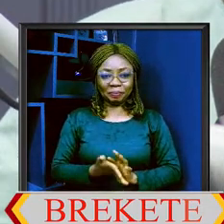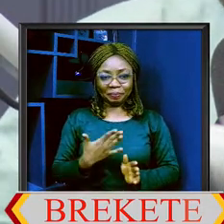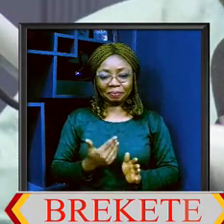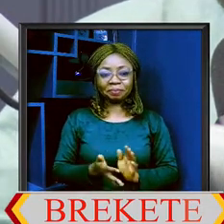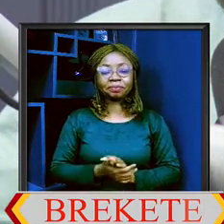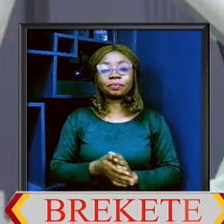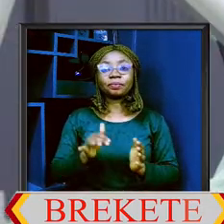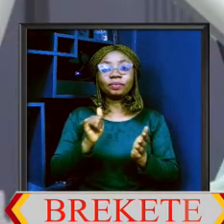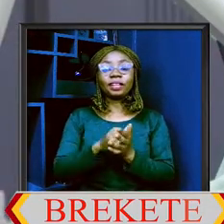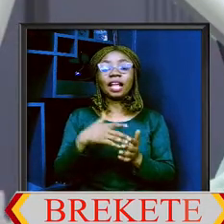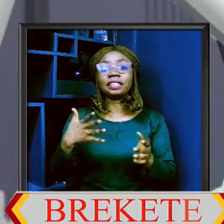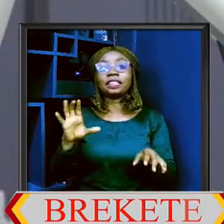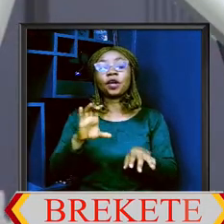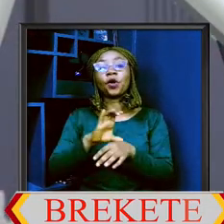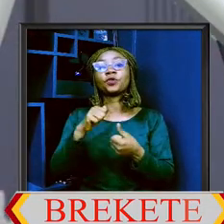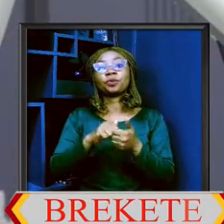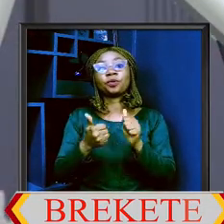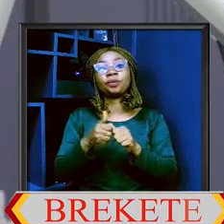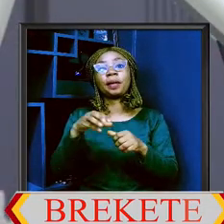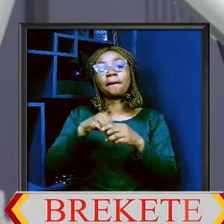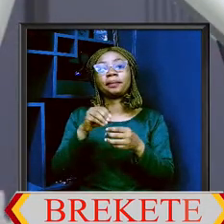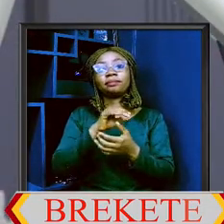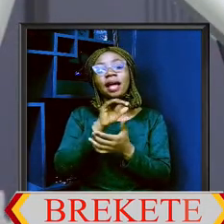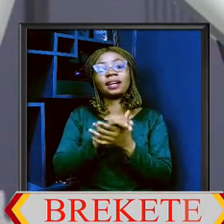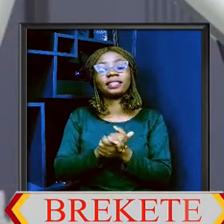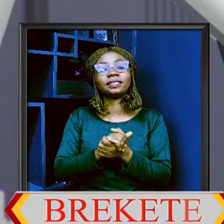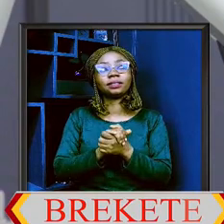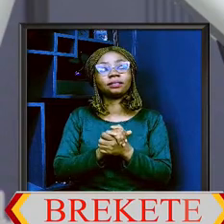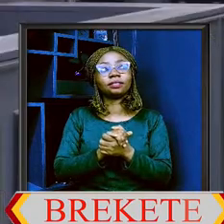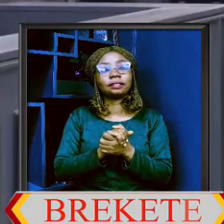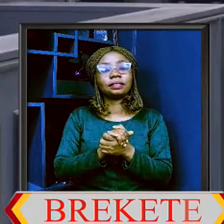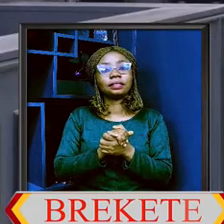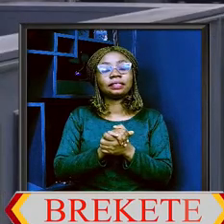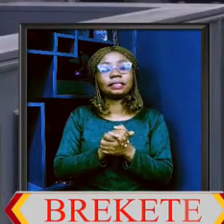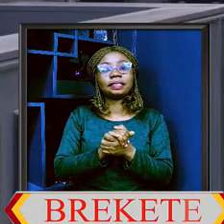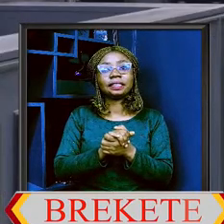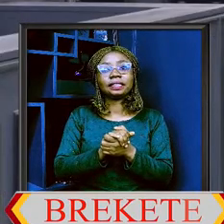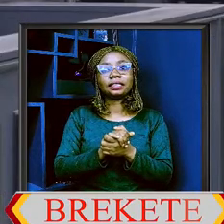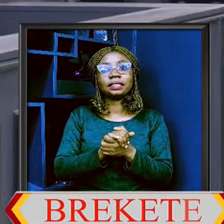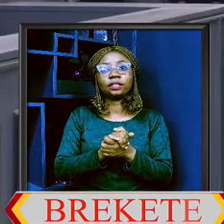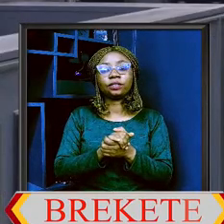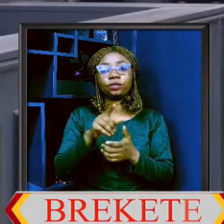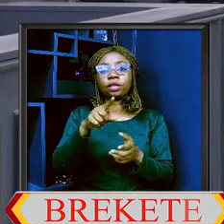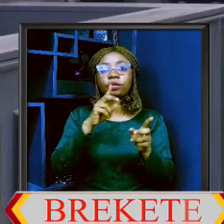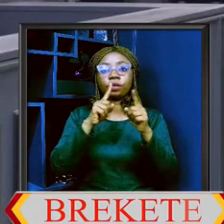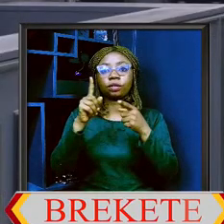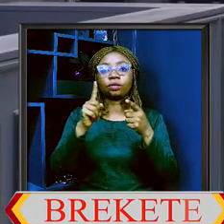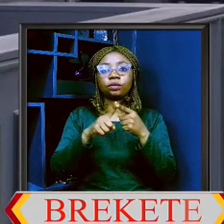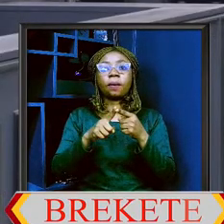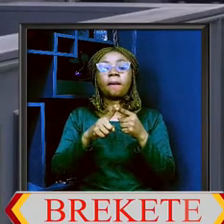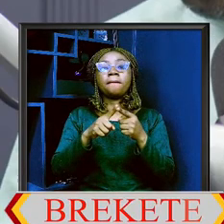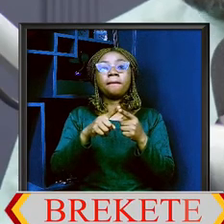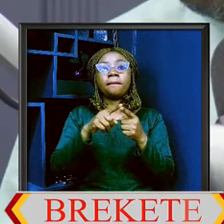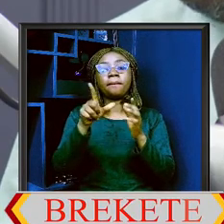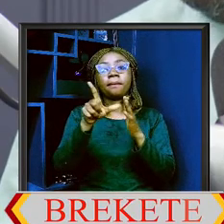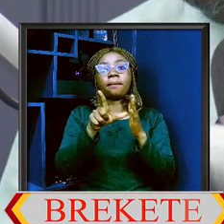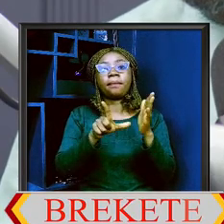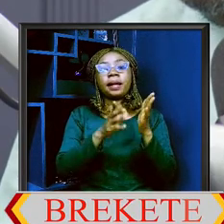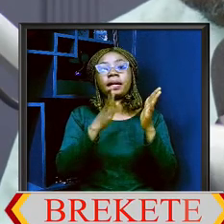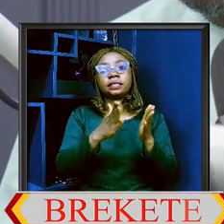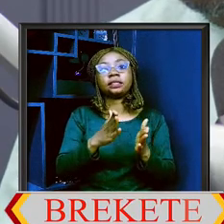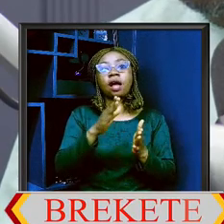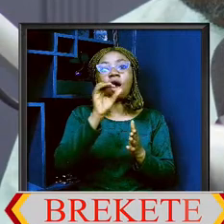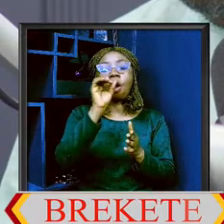don't problem for marriage yes sir that is talking to now your wife